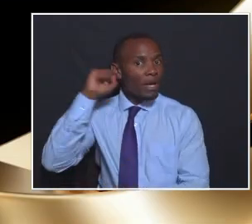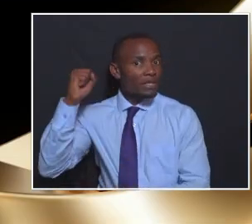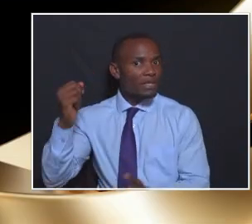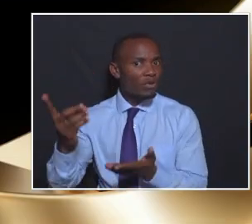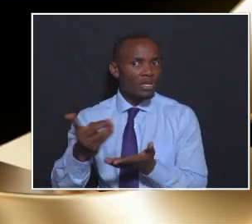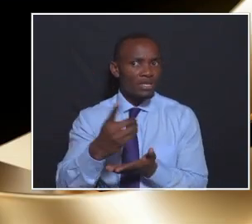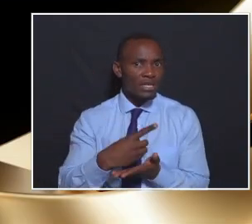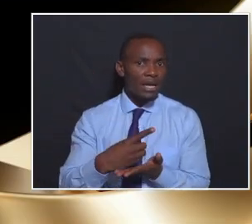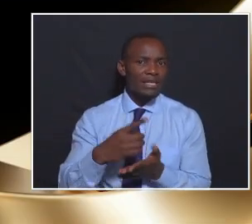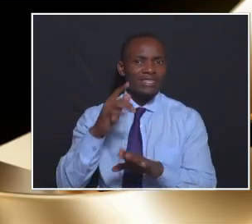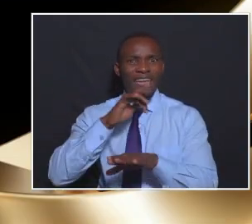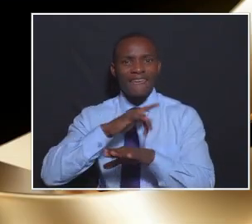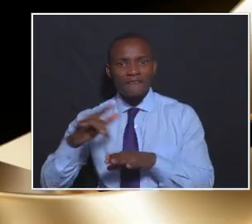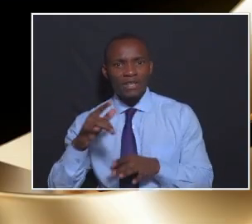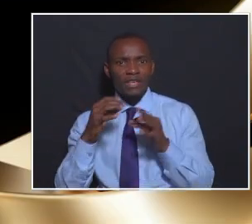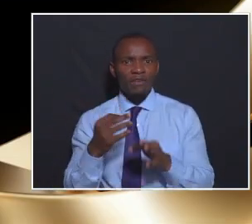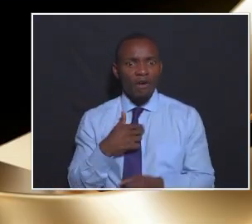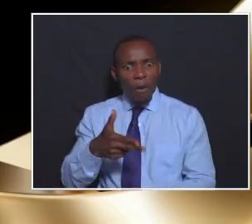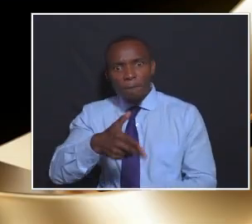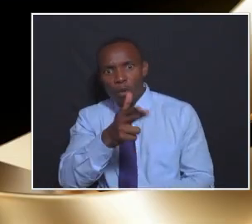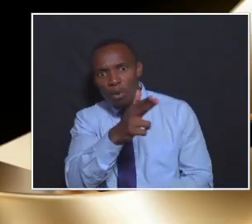have a gunshot, the